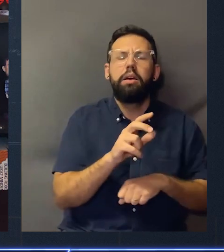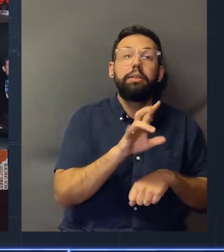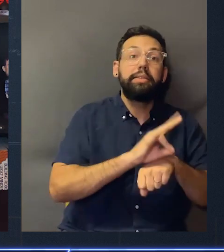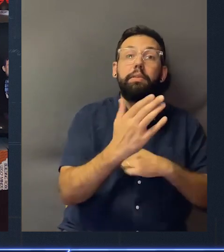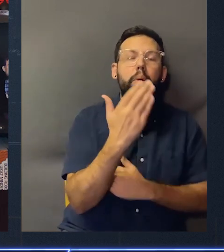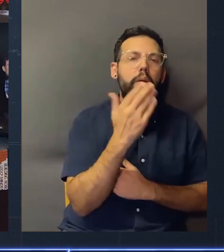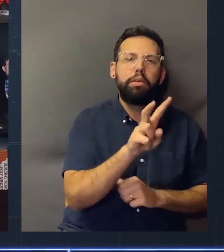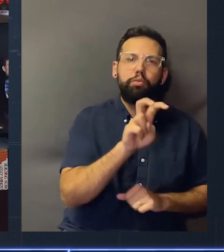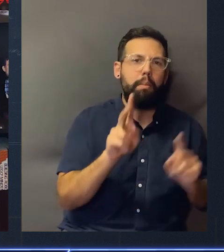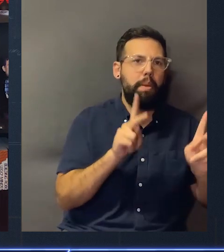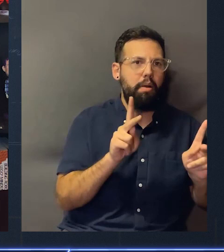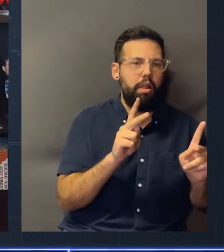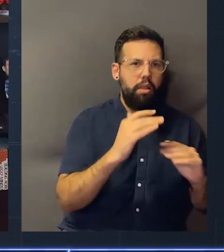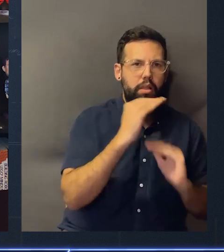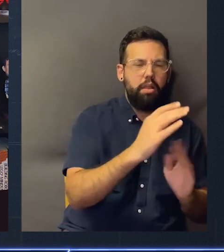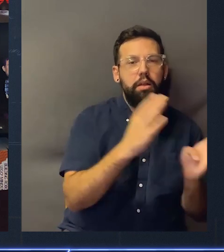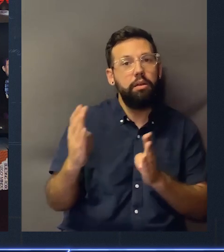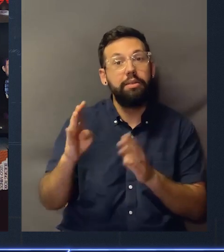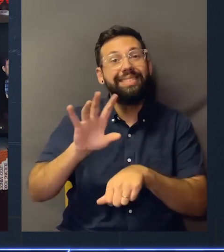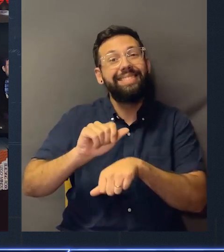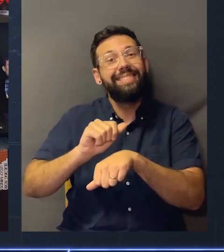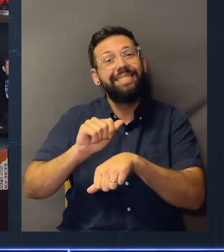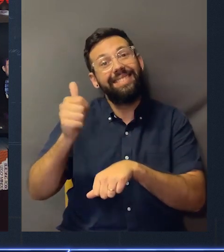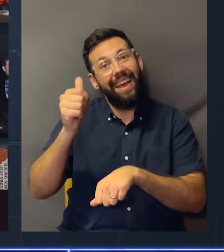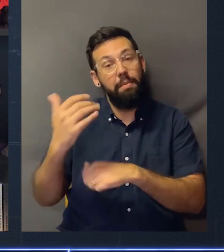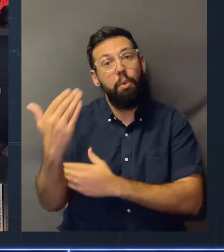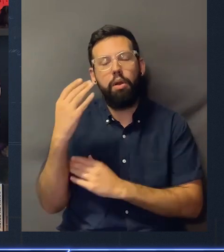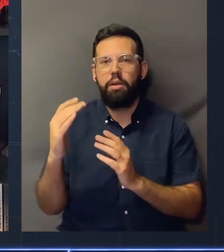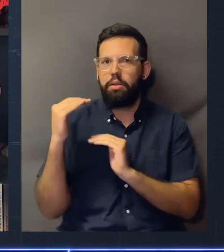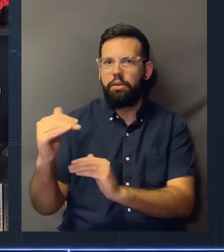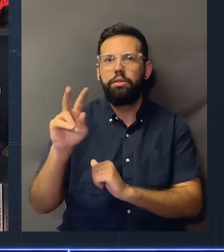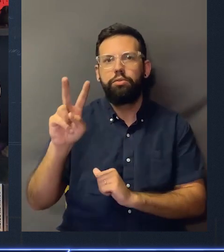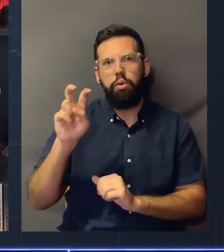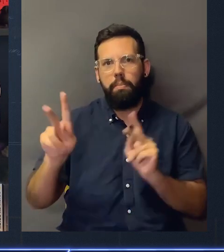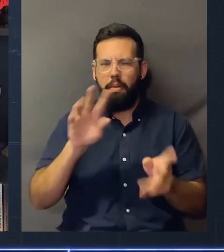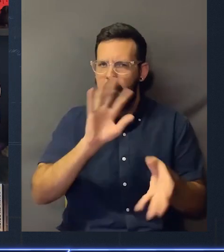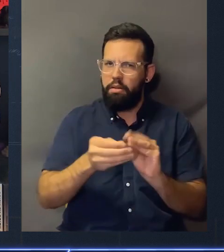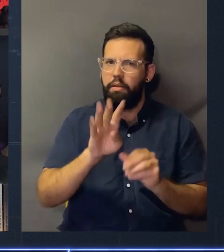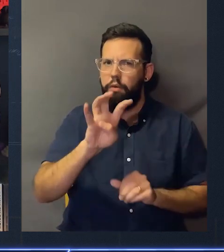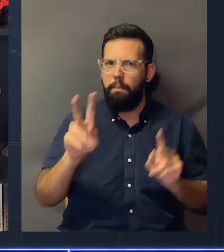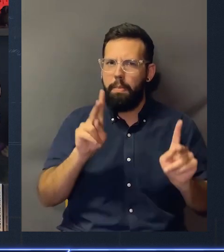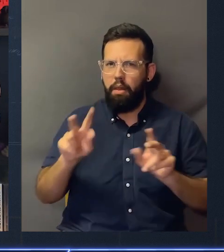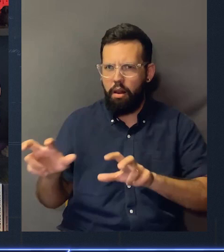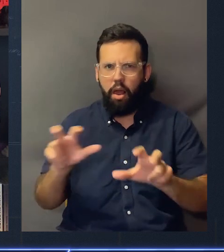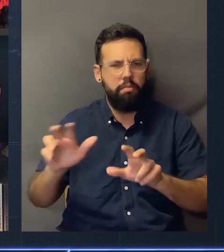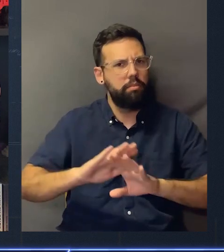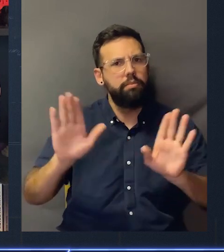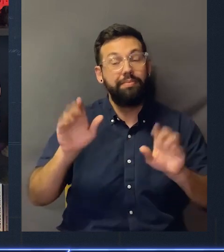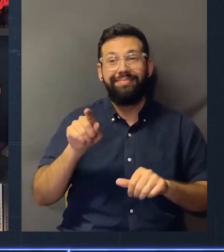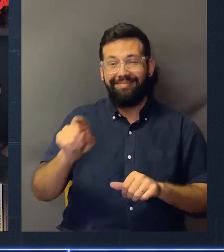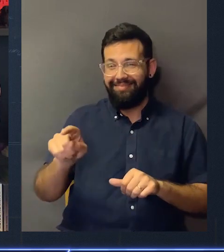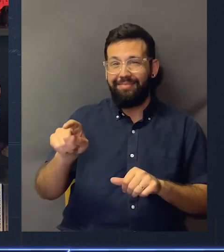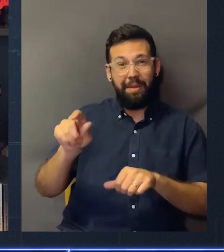a.m. admission, and then another 200 at 10 a.m. Now, I'm looking at this huge mountain, but I'm also thinking,